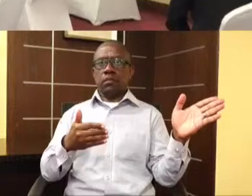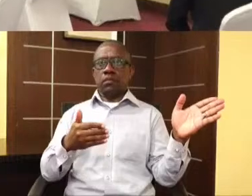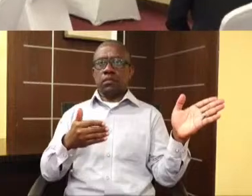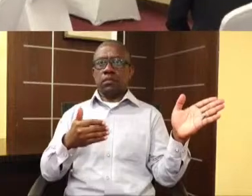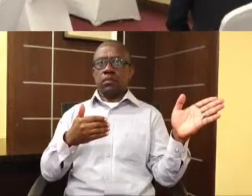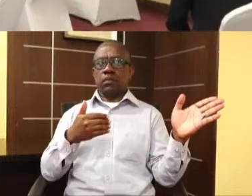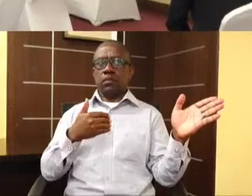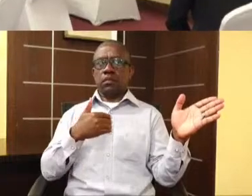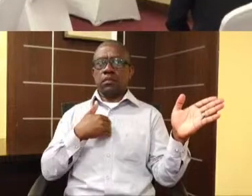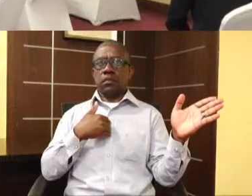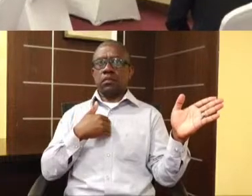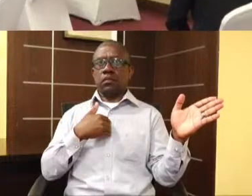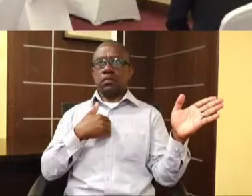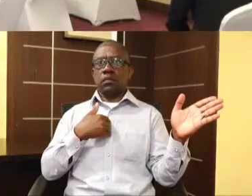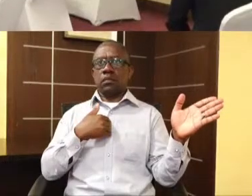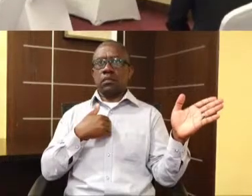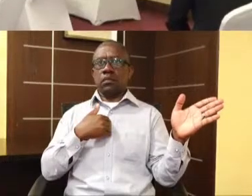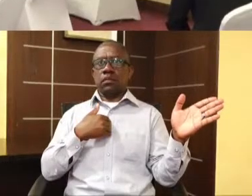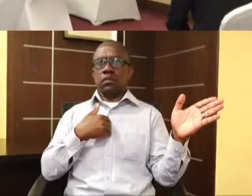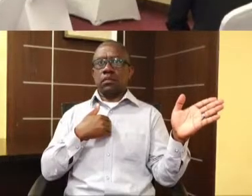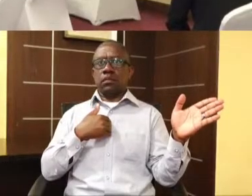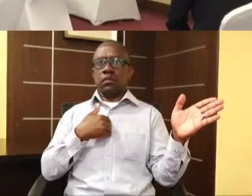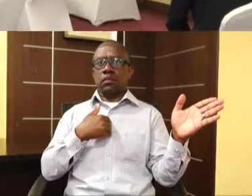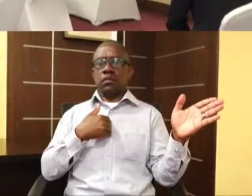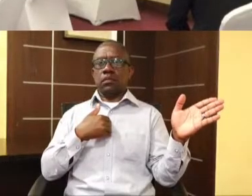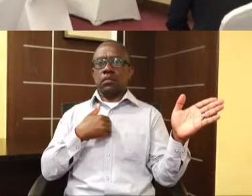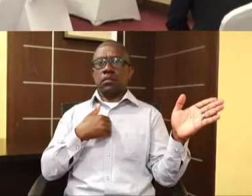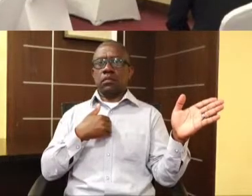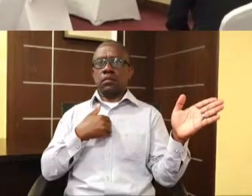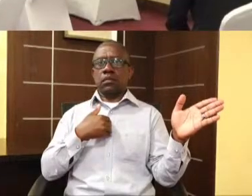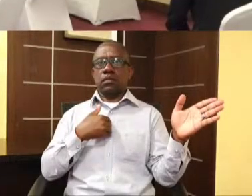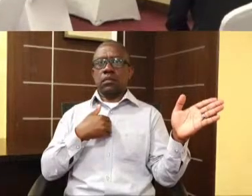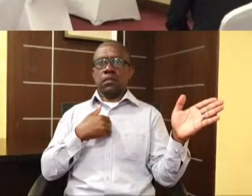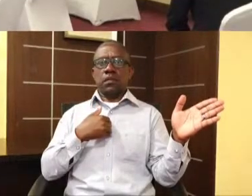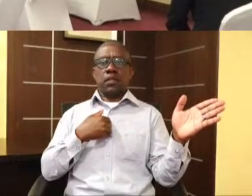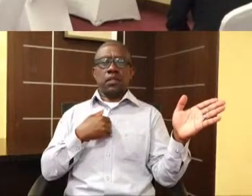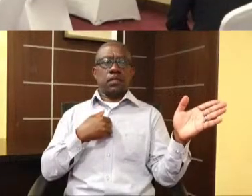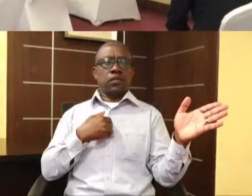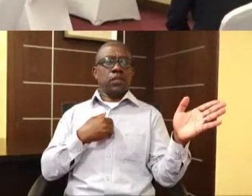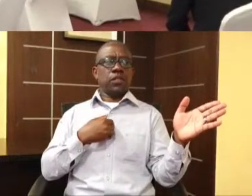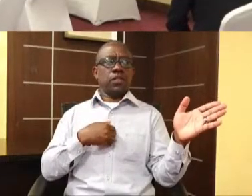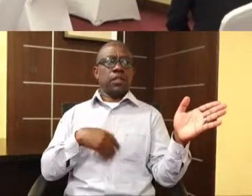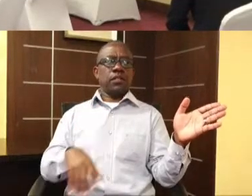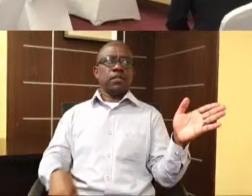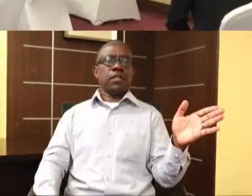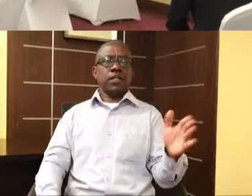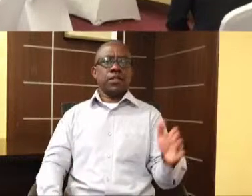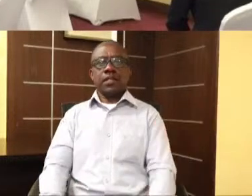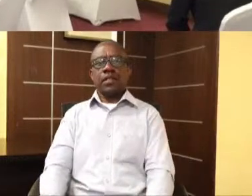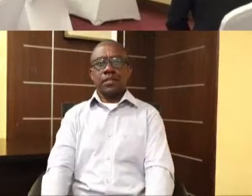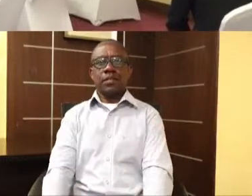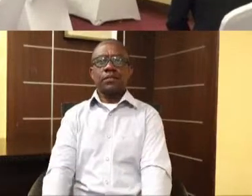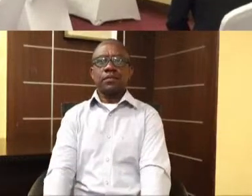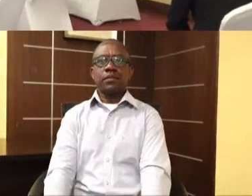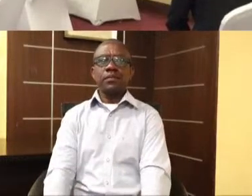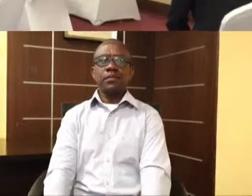go. Yes, to the restaurant. Iko tu hapa street. So bon